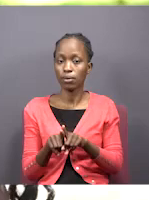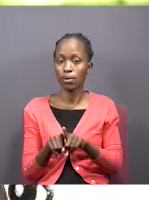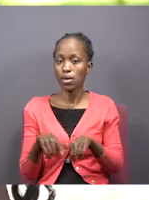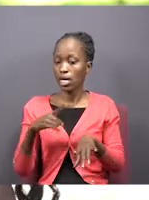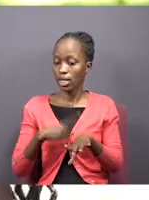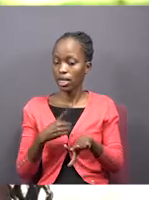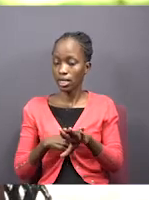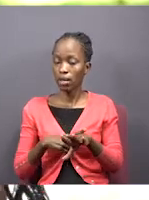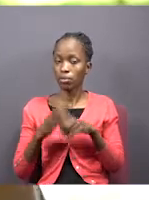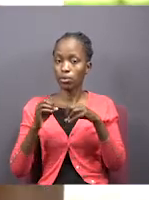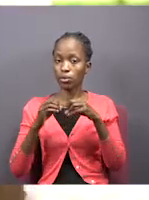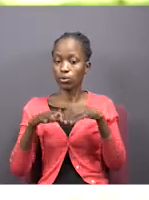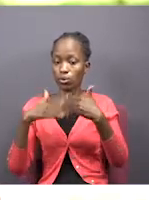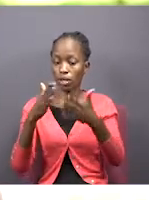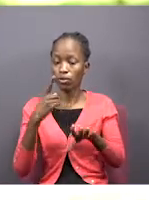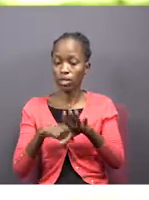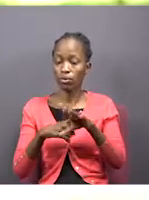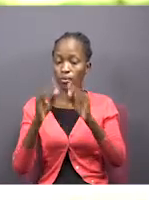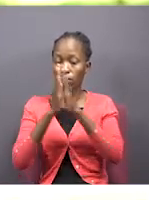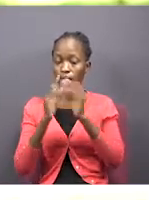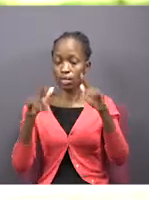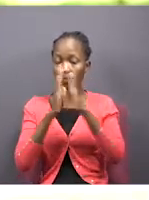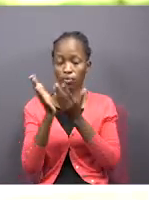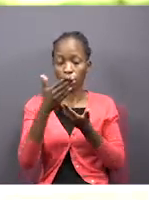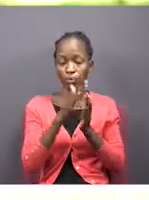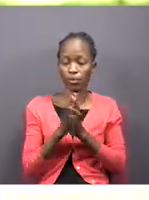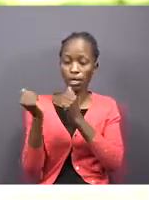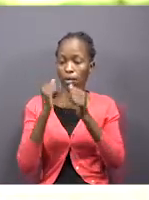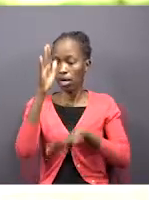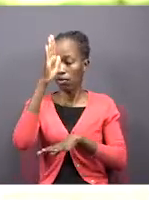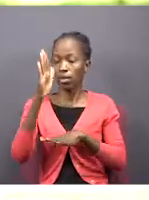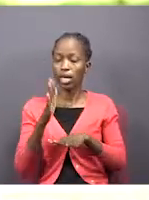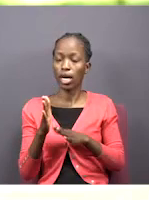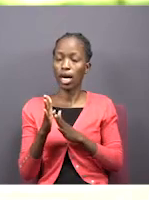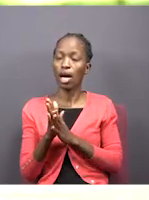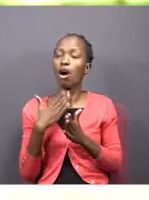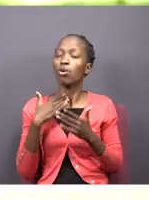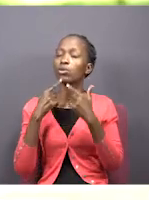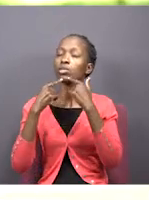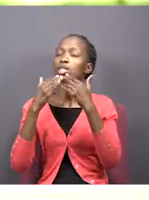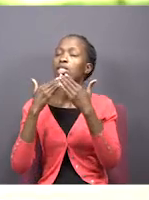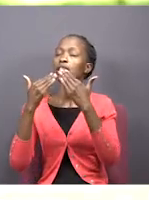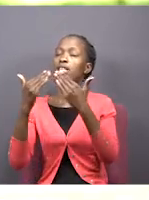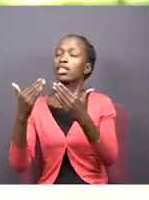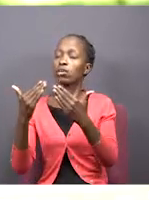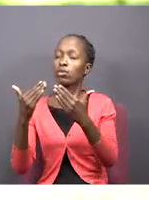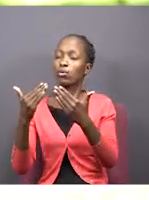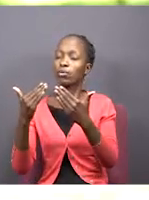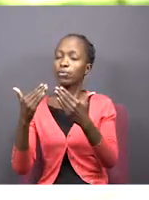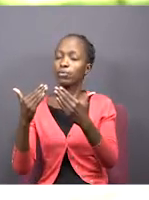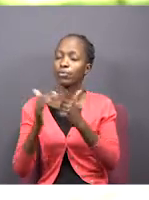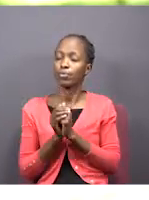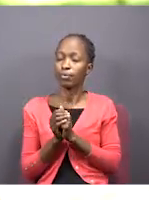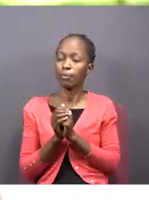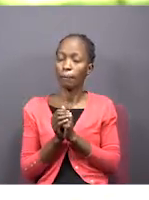to say thank you, Mighty Father. We do not take anything you give us for granted, Jesus Christ. We thank you for good health. We thank you for all the